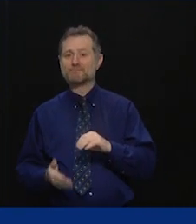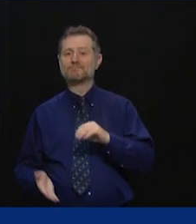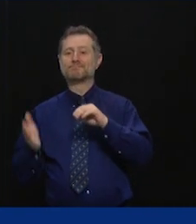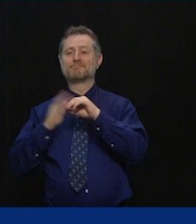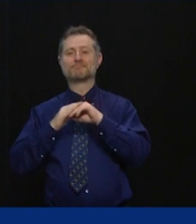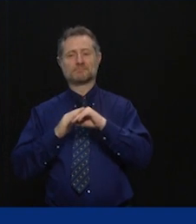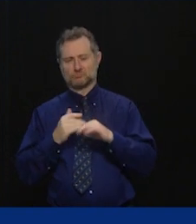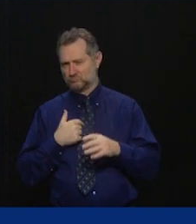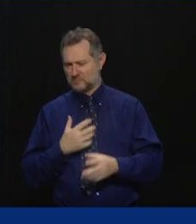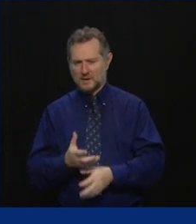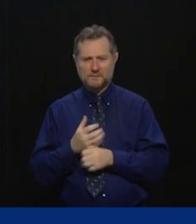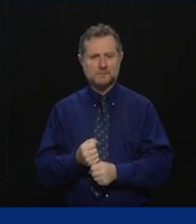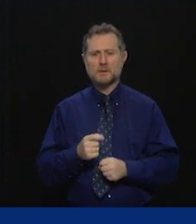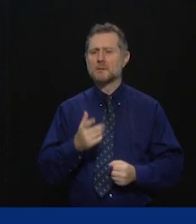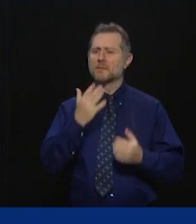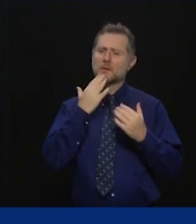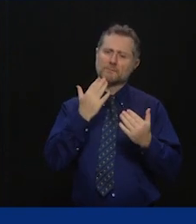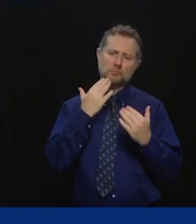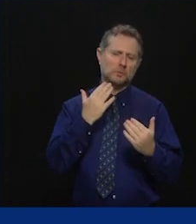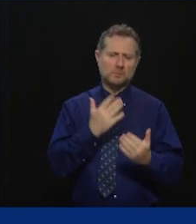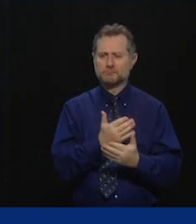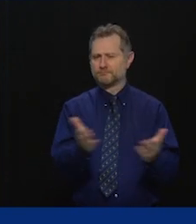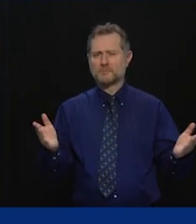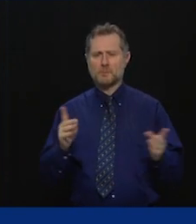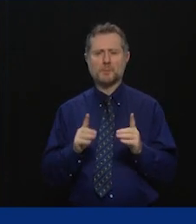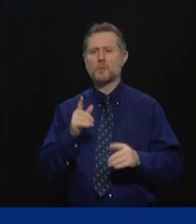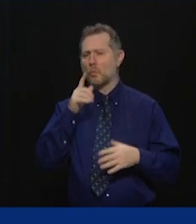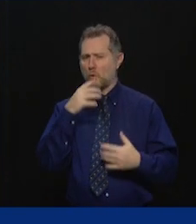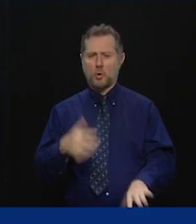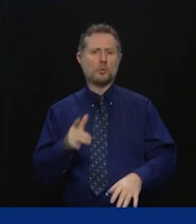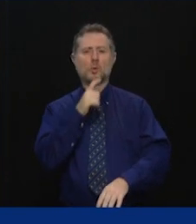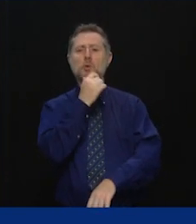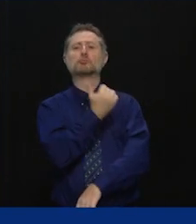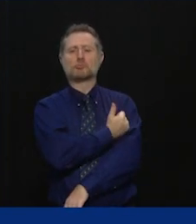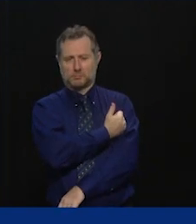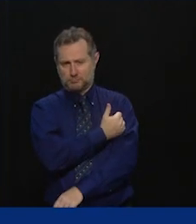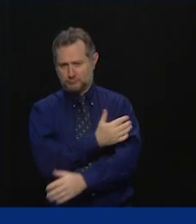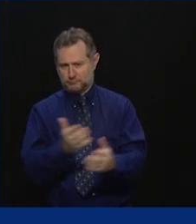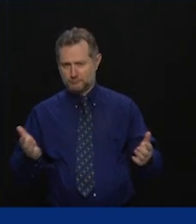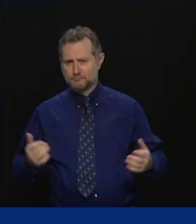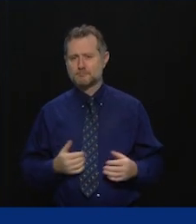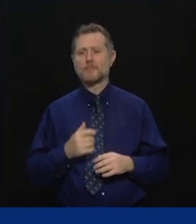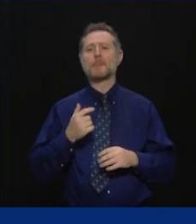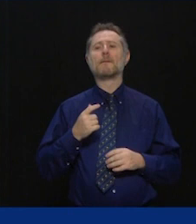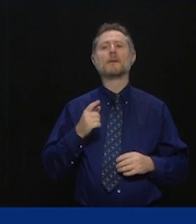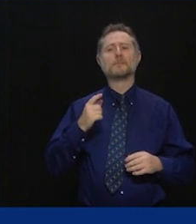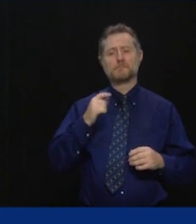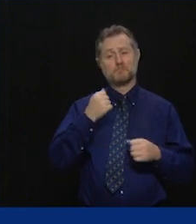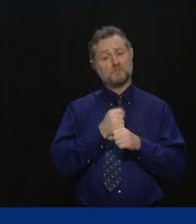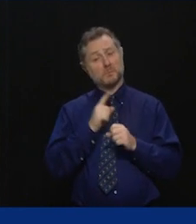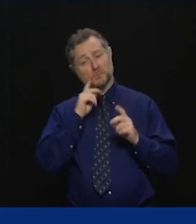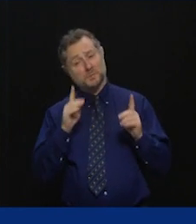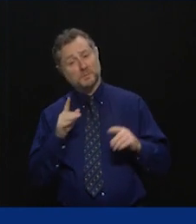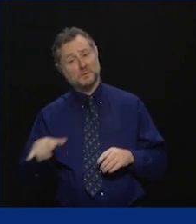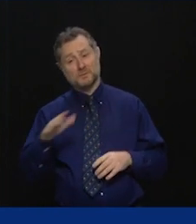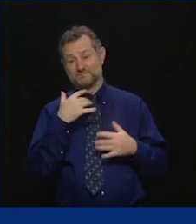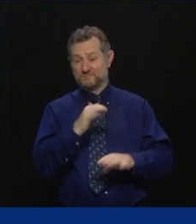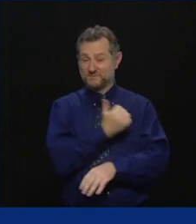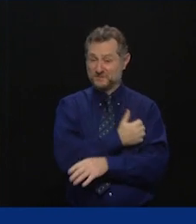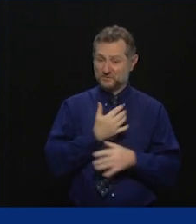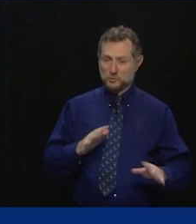I'm grateful for those who stepped up and done the right thing, and those who've done the right thing don't want to be with people who are not vaccinated